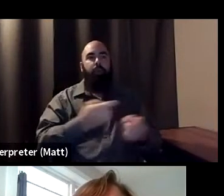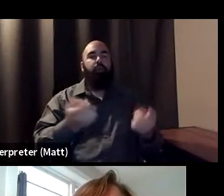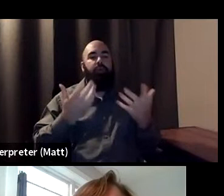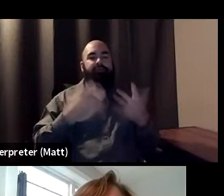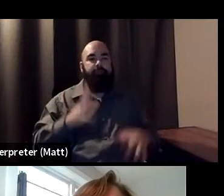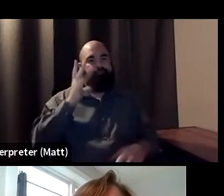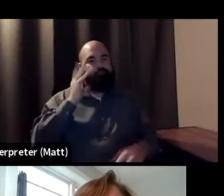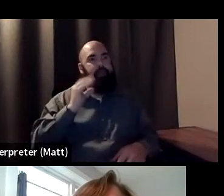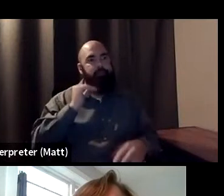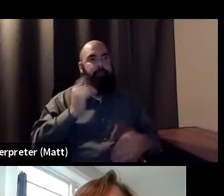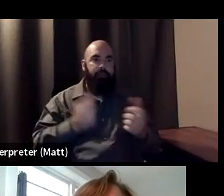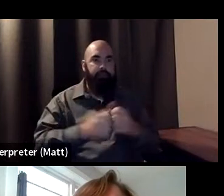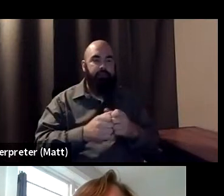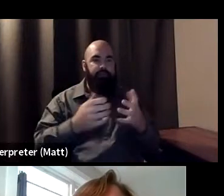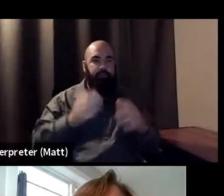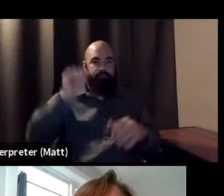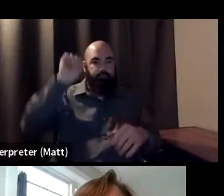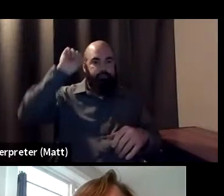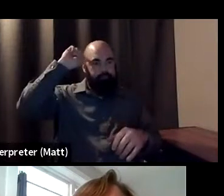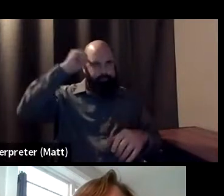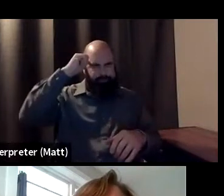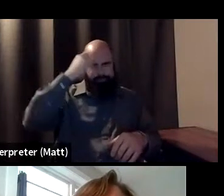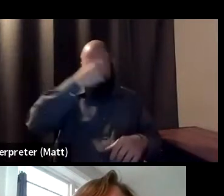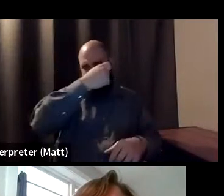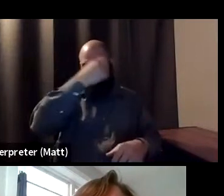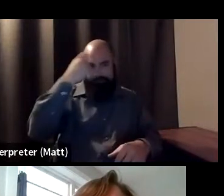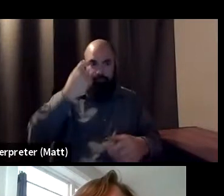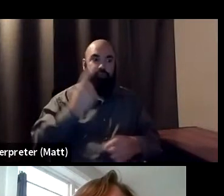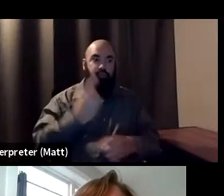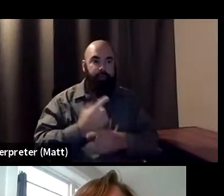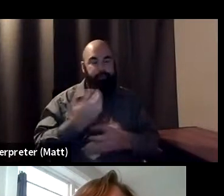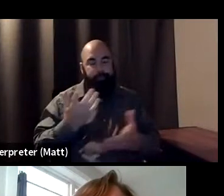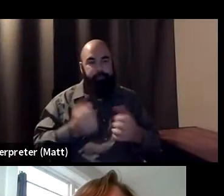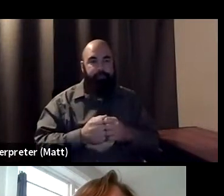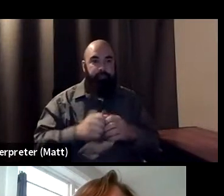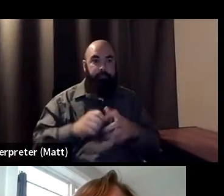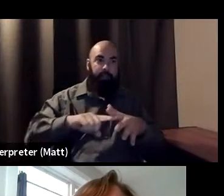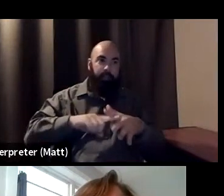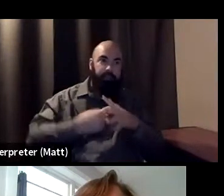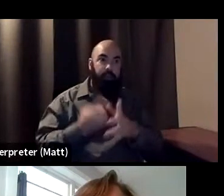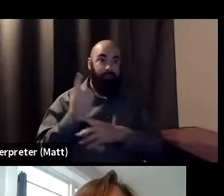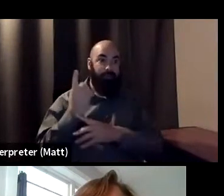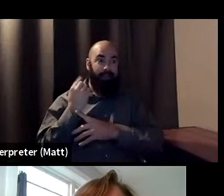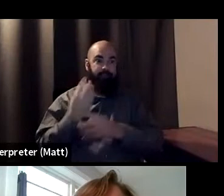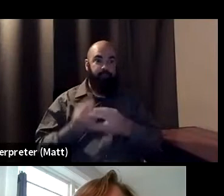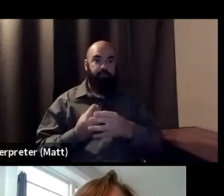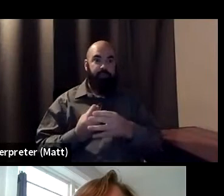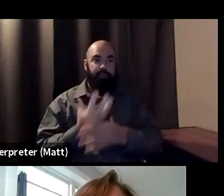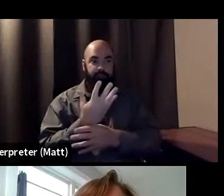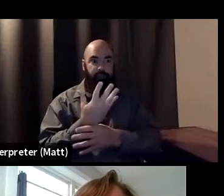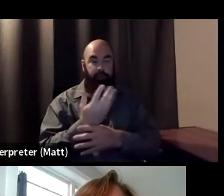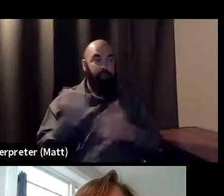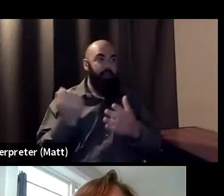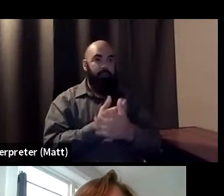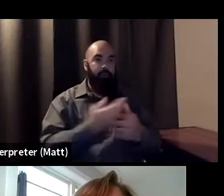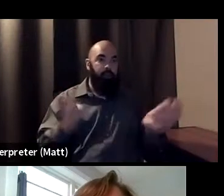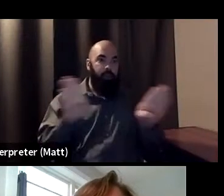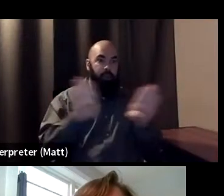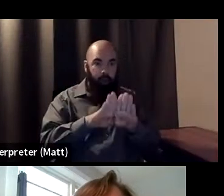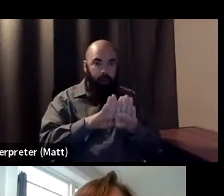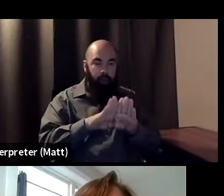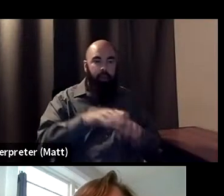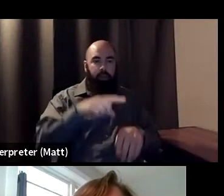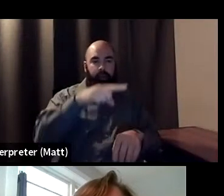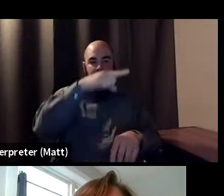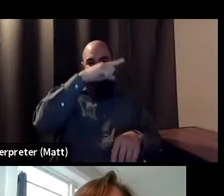lived it, and I think it was burned very much into our brain what we went through last spring with the lockdowns, and through the summer there was,